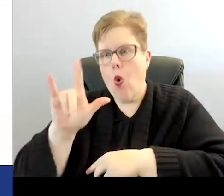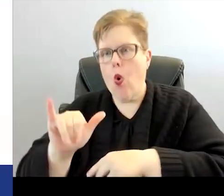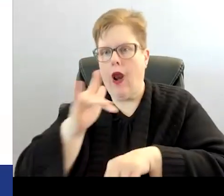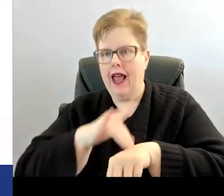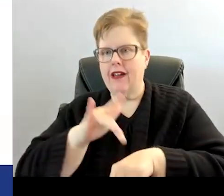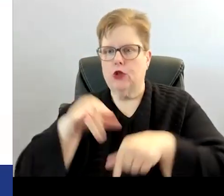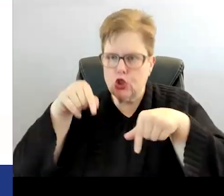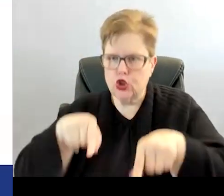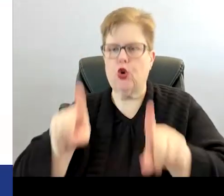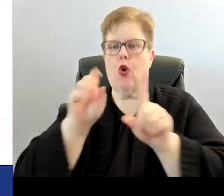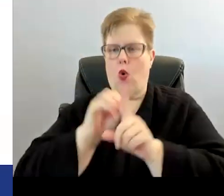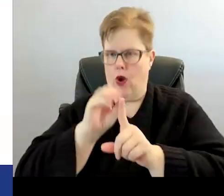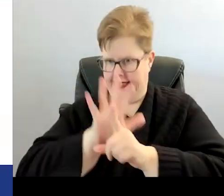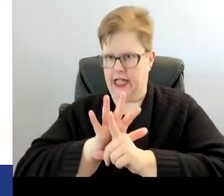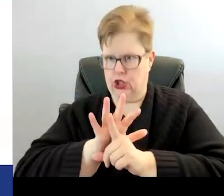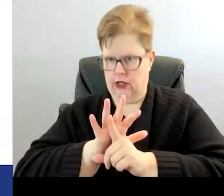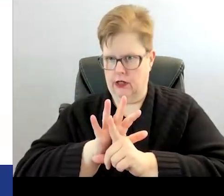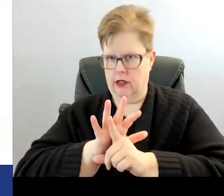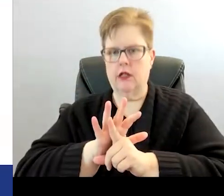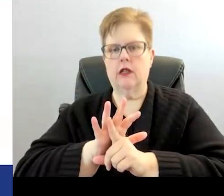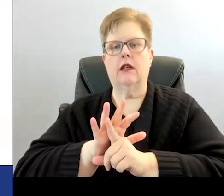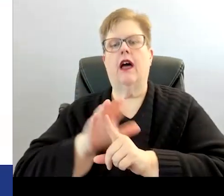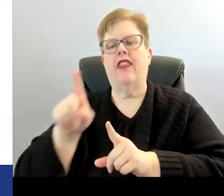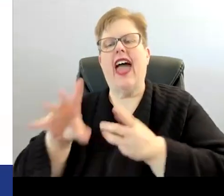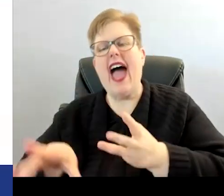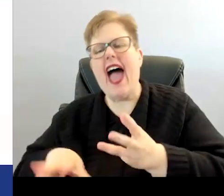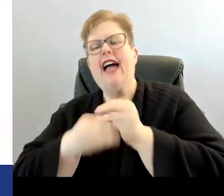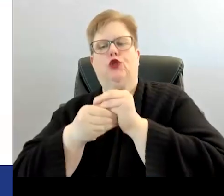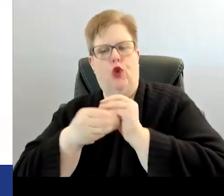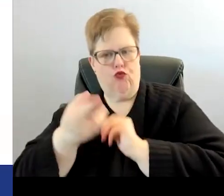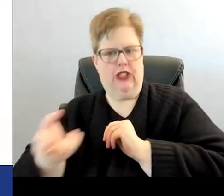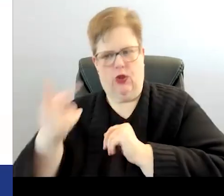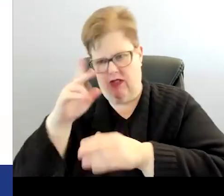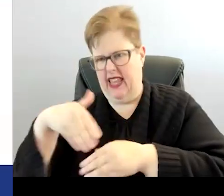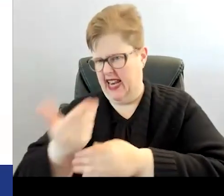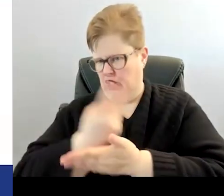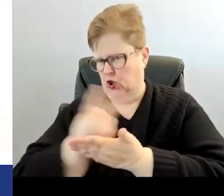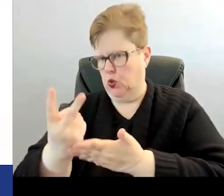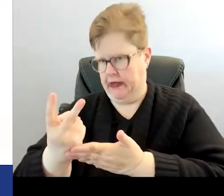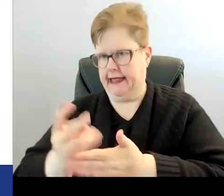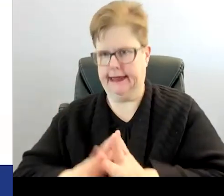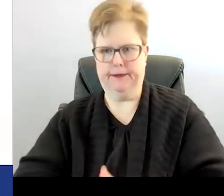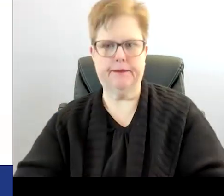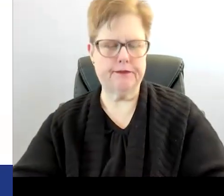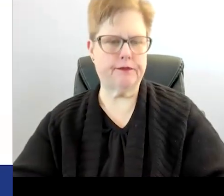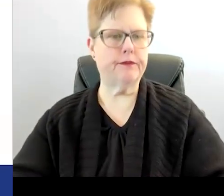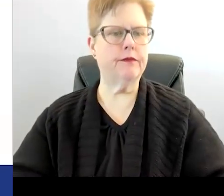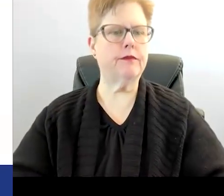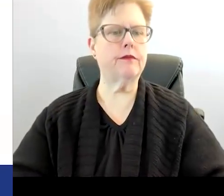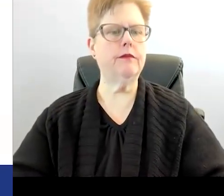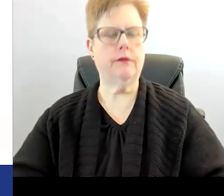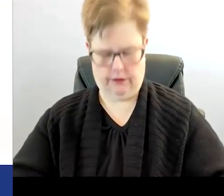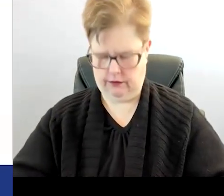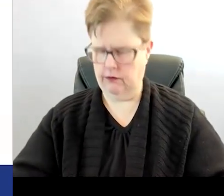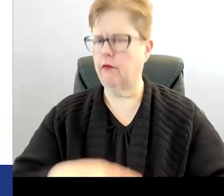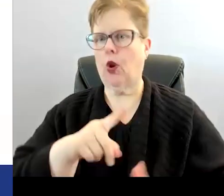available during orientation, so they are an additional resource for the next 2 weeks. As I mentioned, this is